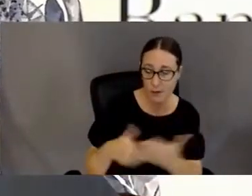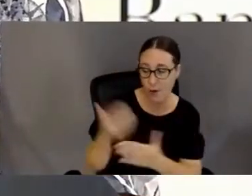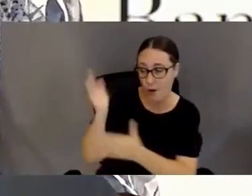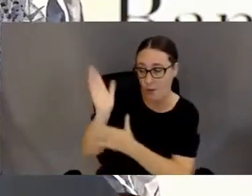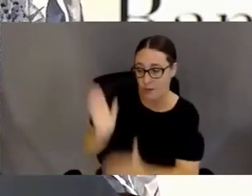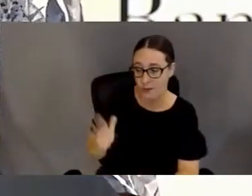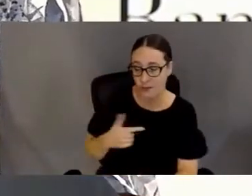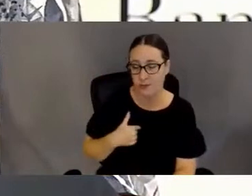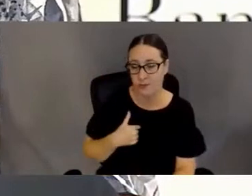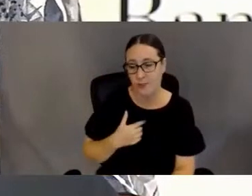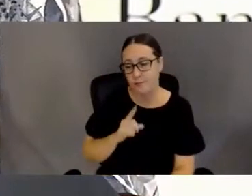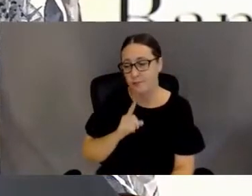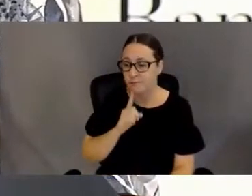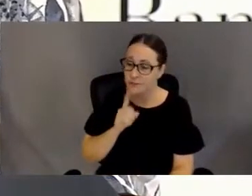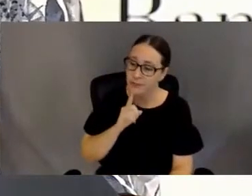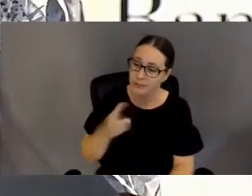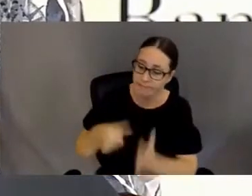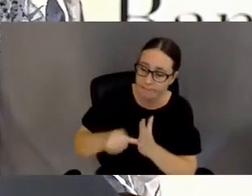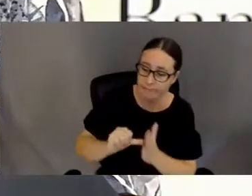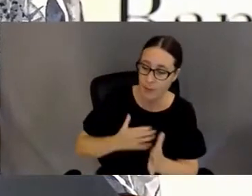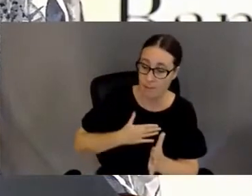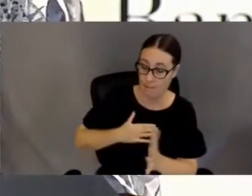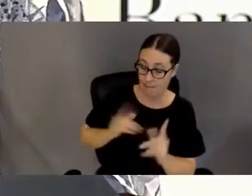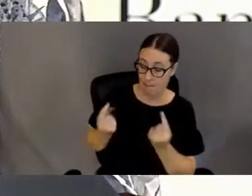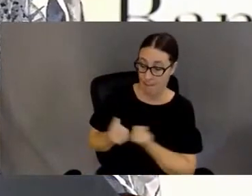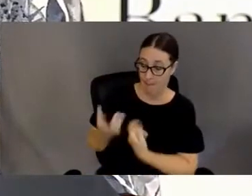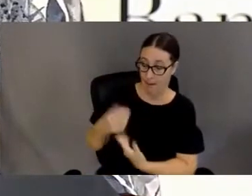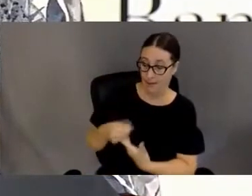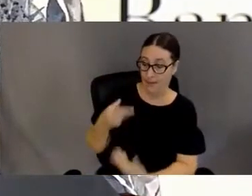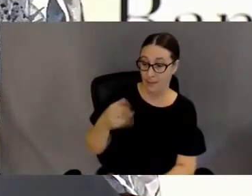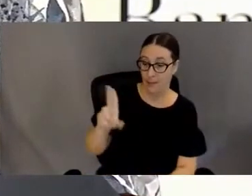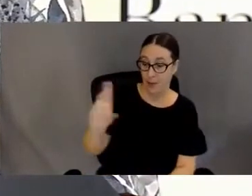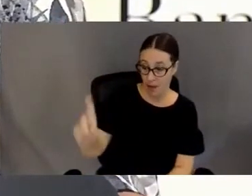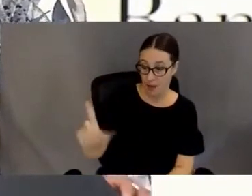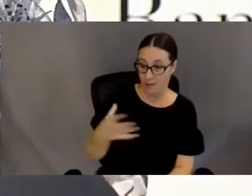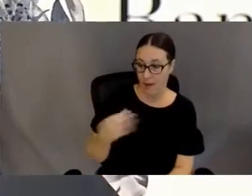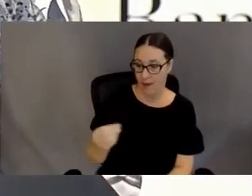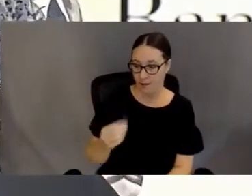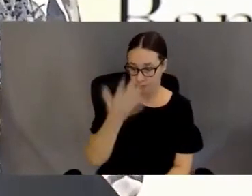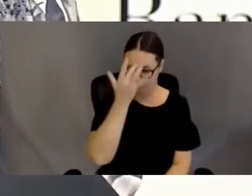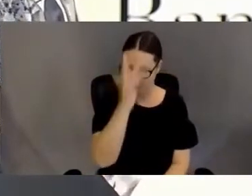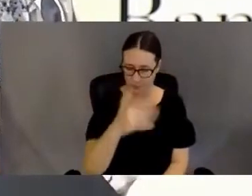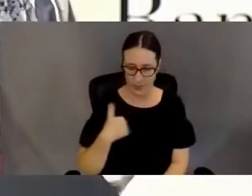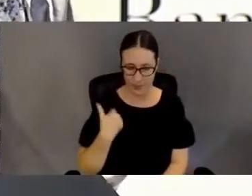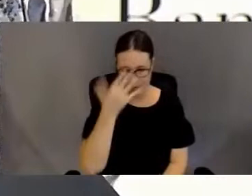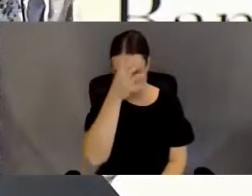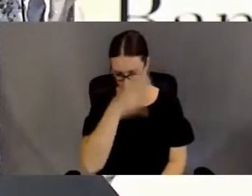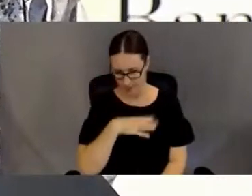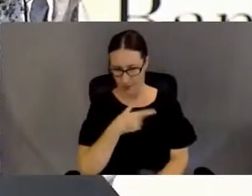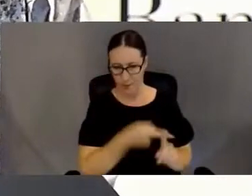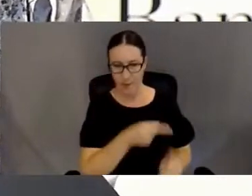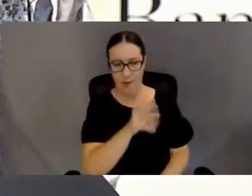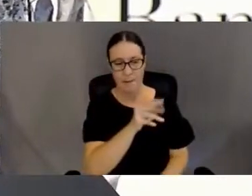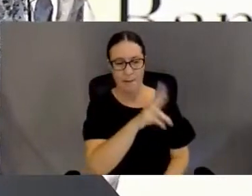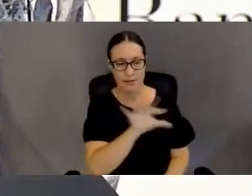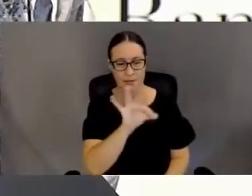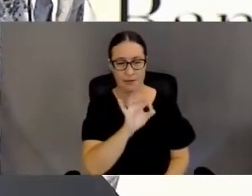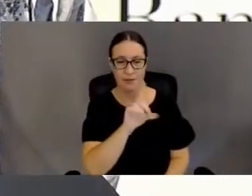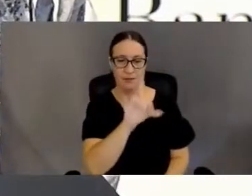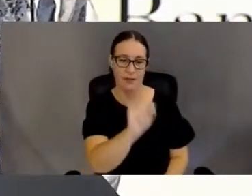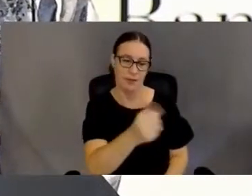thank you to my staff, my team at HUD, and a very bright young man, Mr. Fields, who helped us put all of this together.